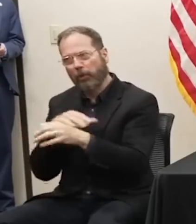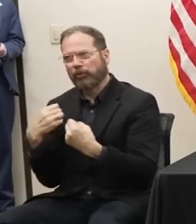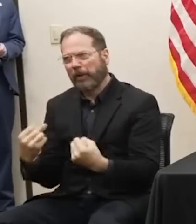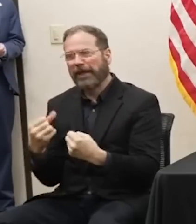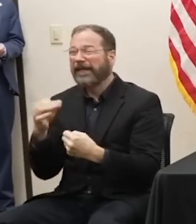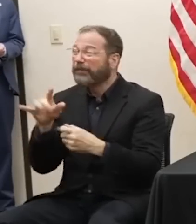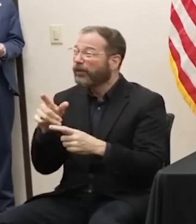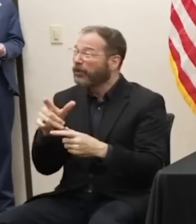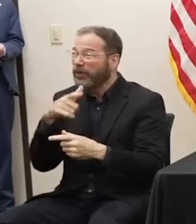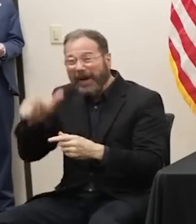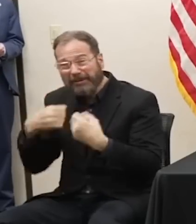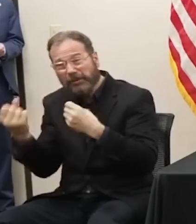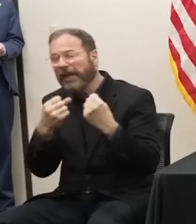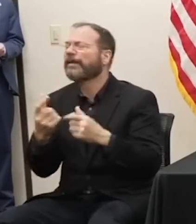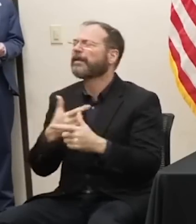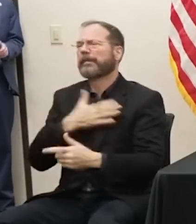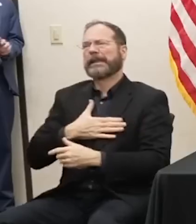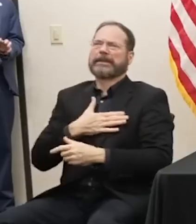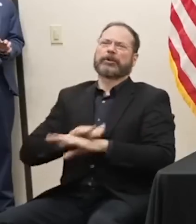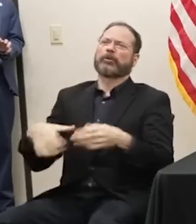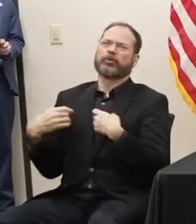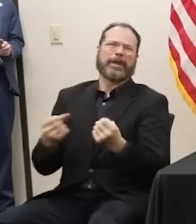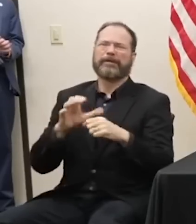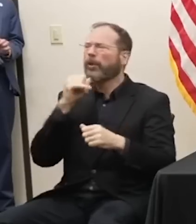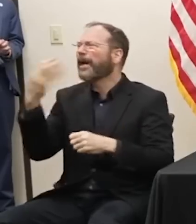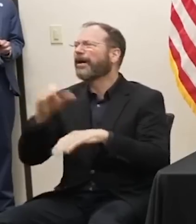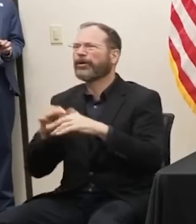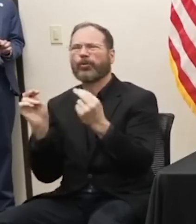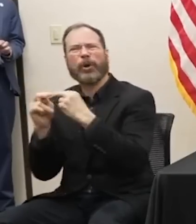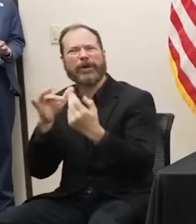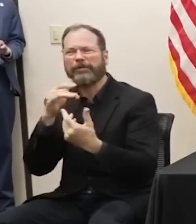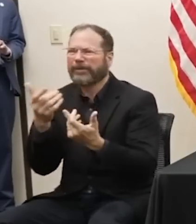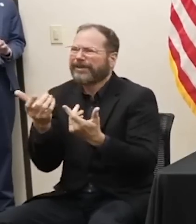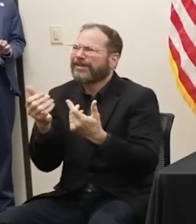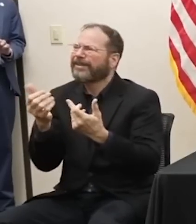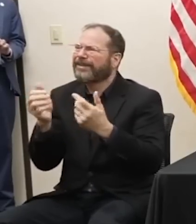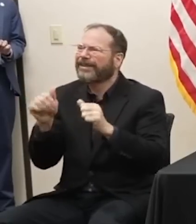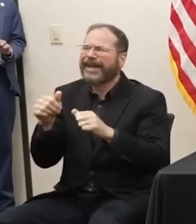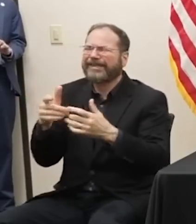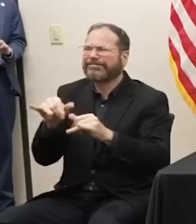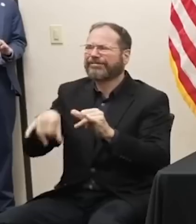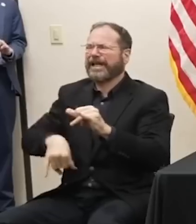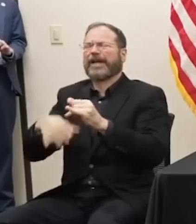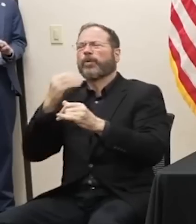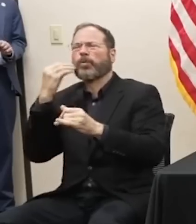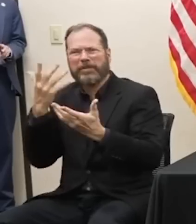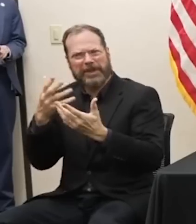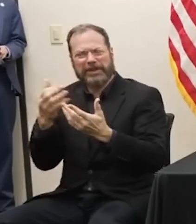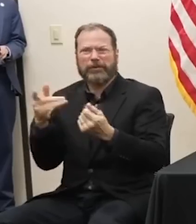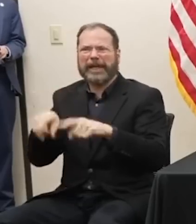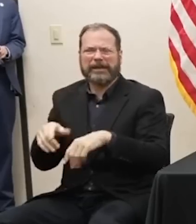that you can avoid driving, please do so. Please don't get out on the roadways if you can allow that, it can make that